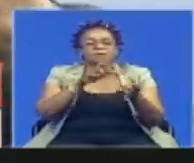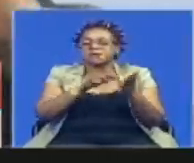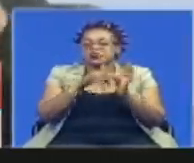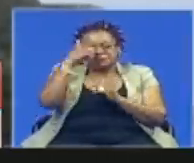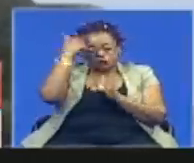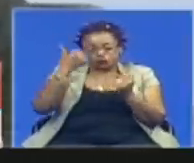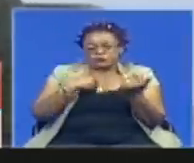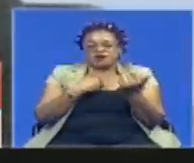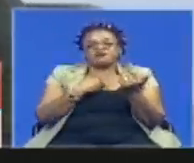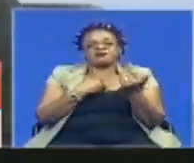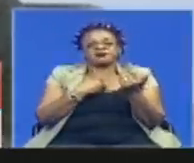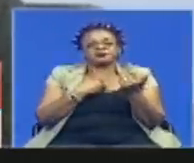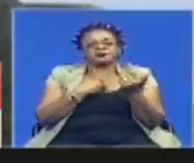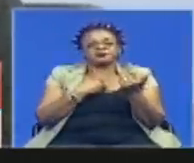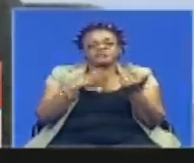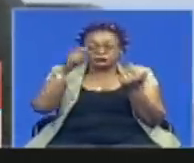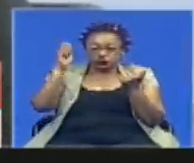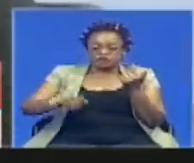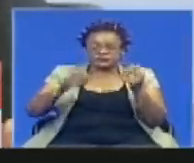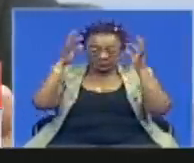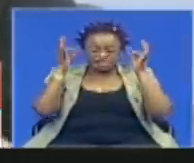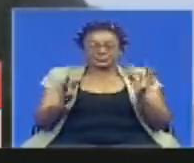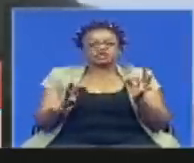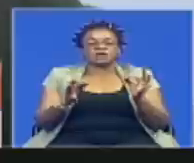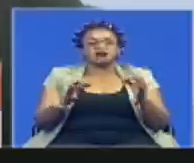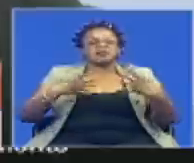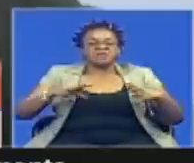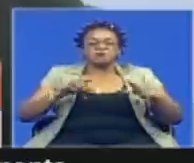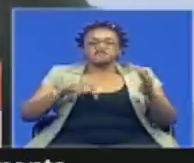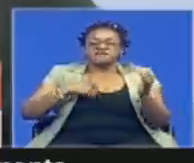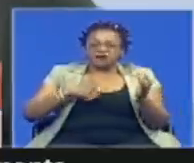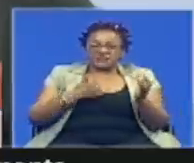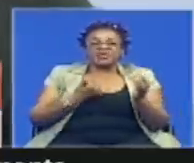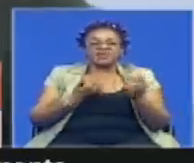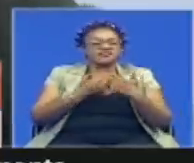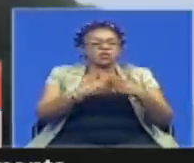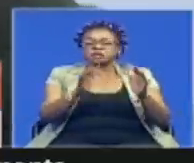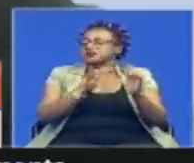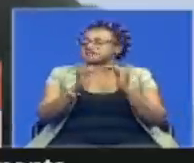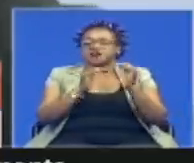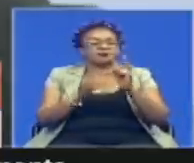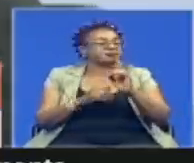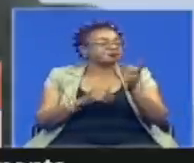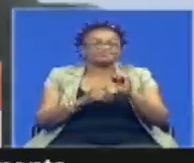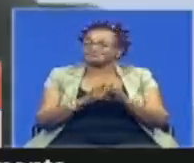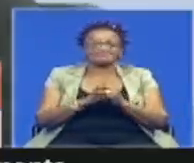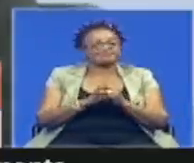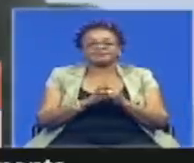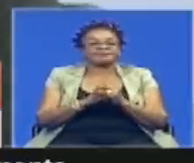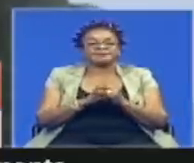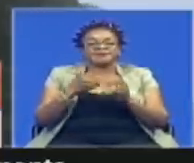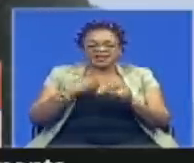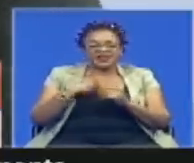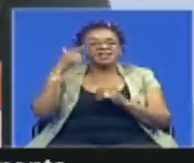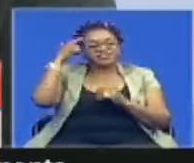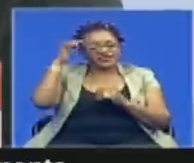have a judicial decision that people feel that they have lost in a fair contest or that the contest was fair. And I think that